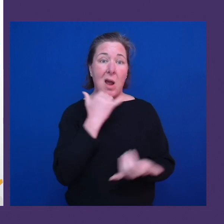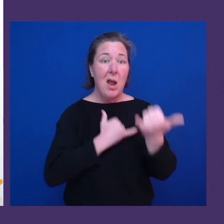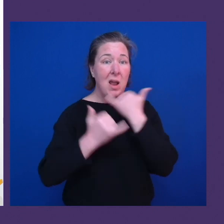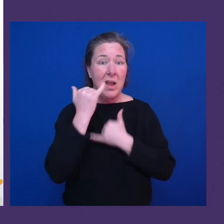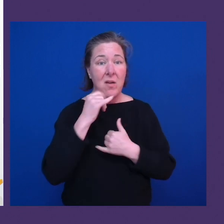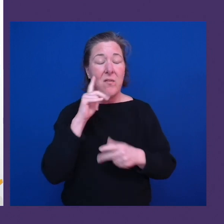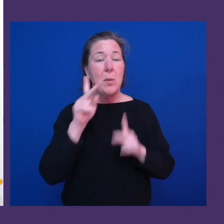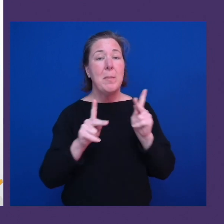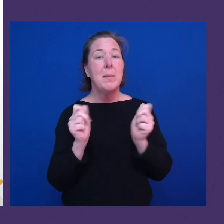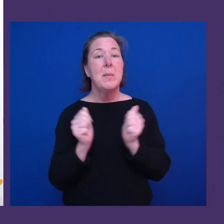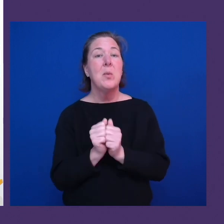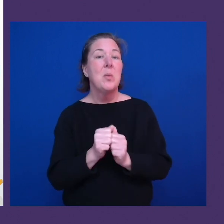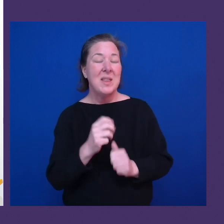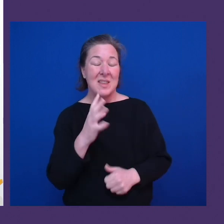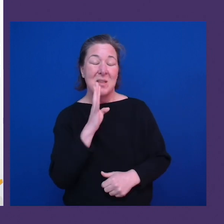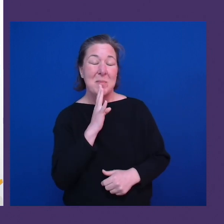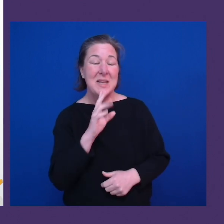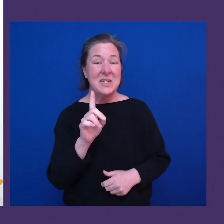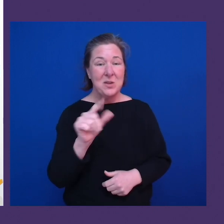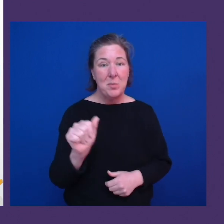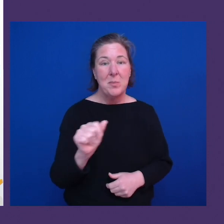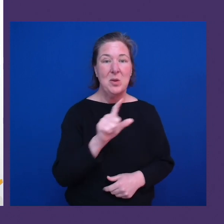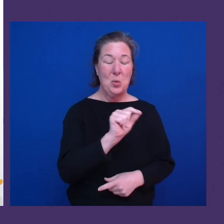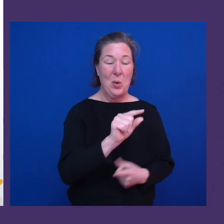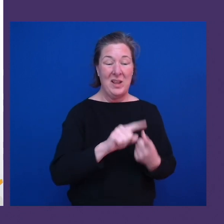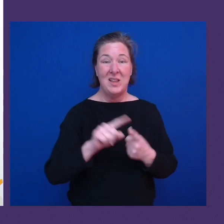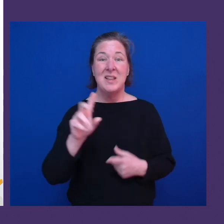disabilities by 20 to 65%.